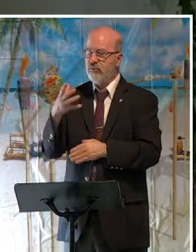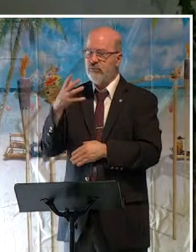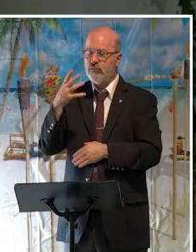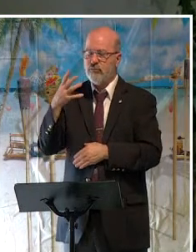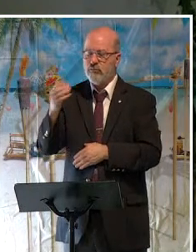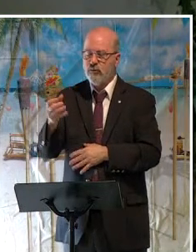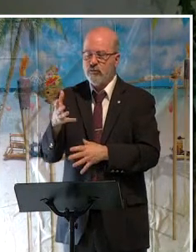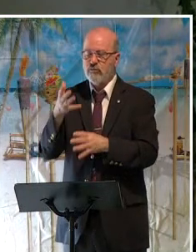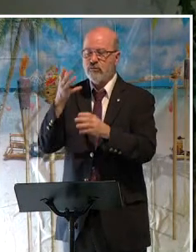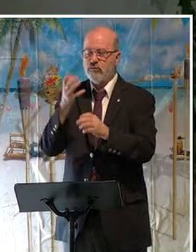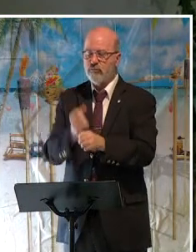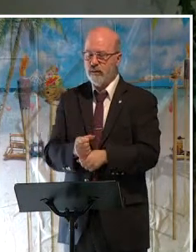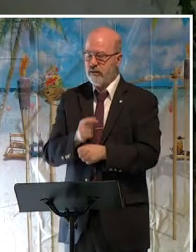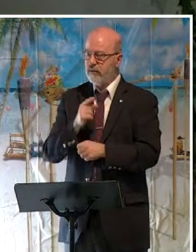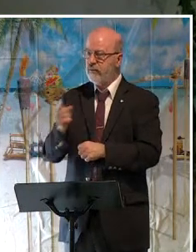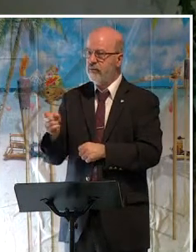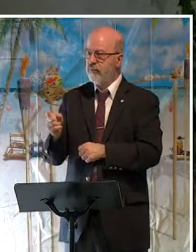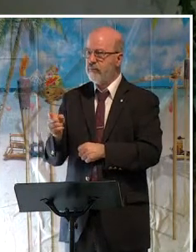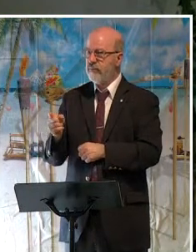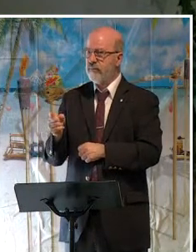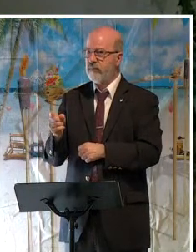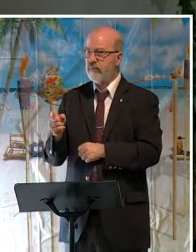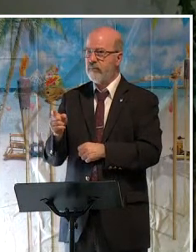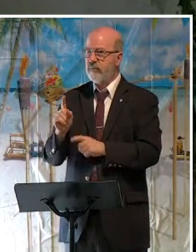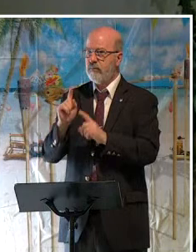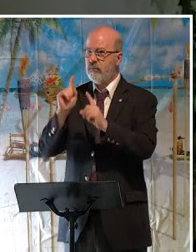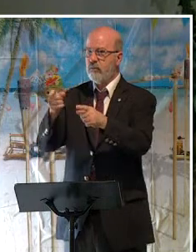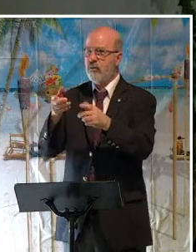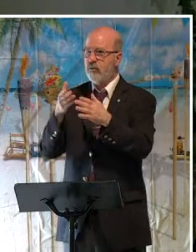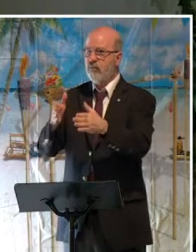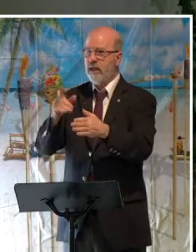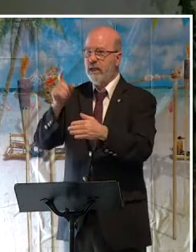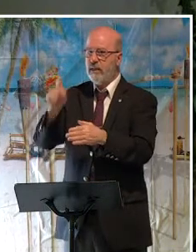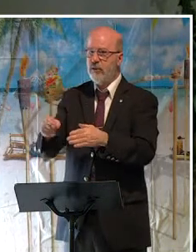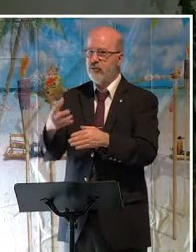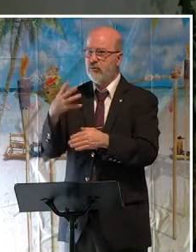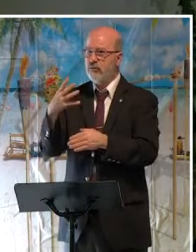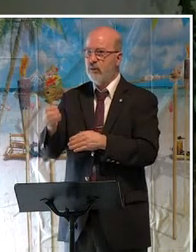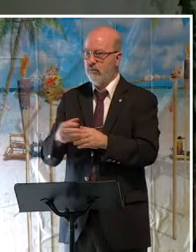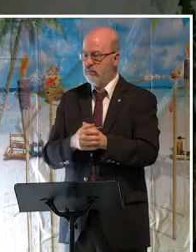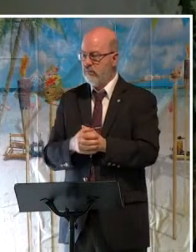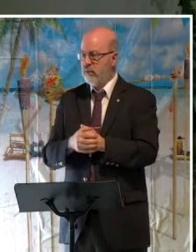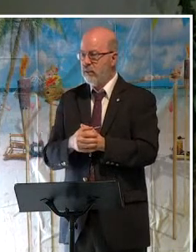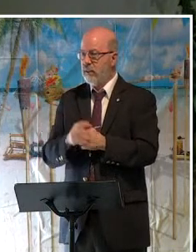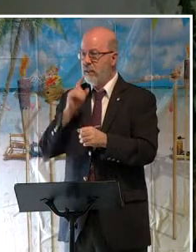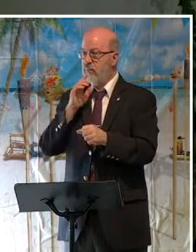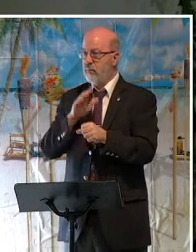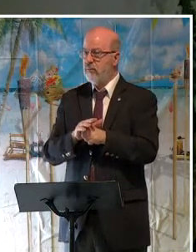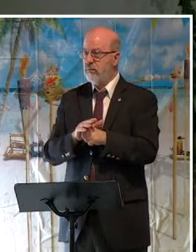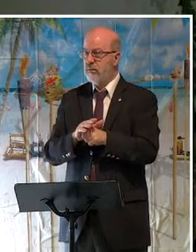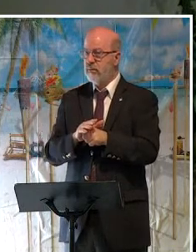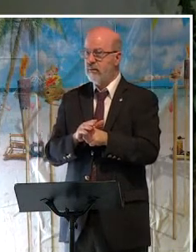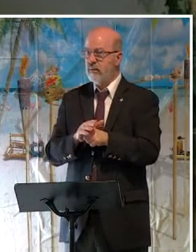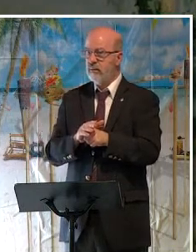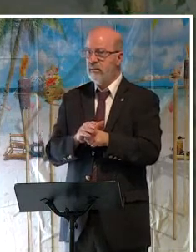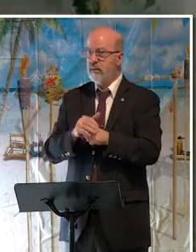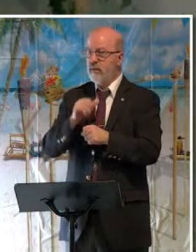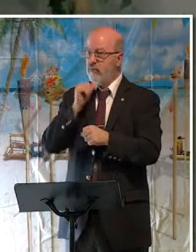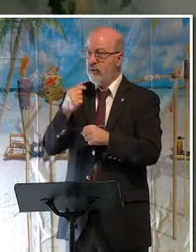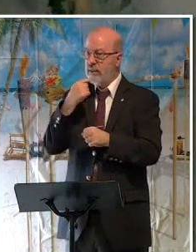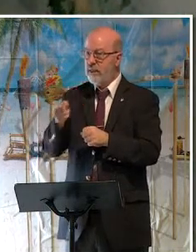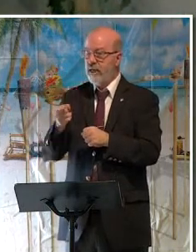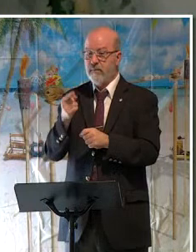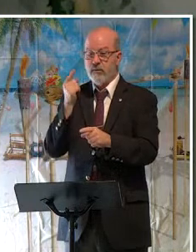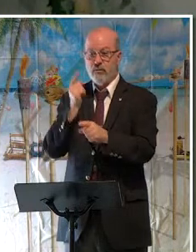They're trusting you that you're showing them the way they should go. And I promise you, if you're not telling them